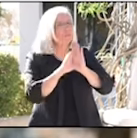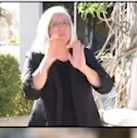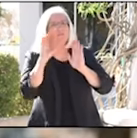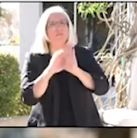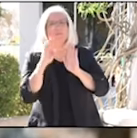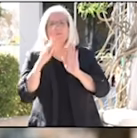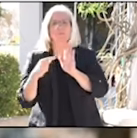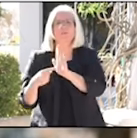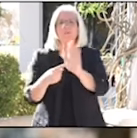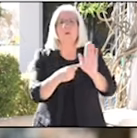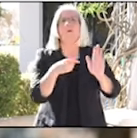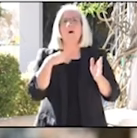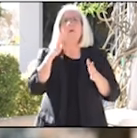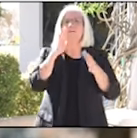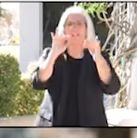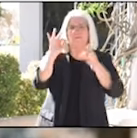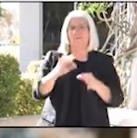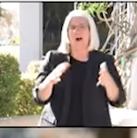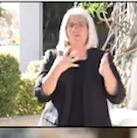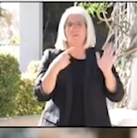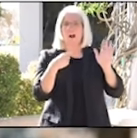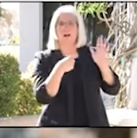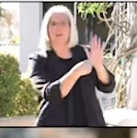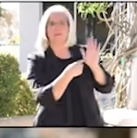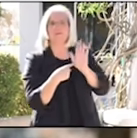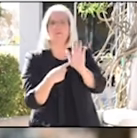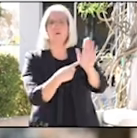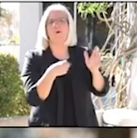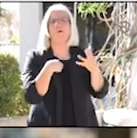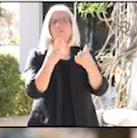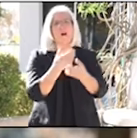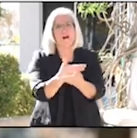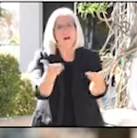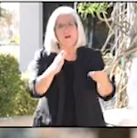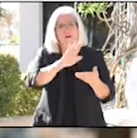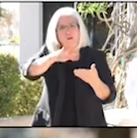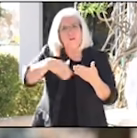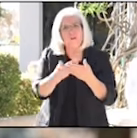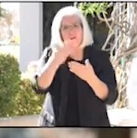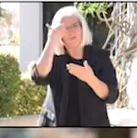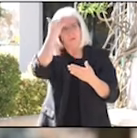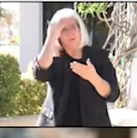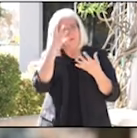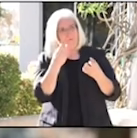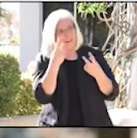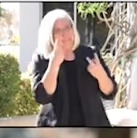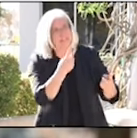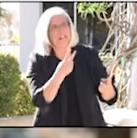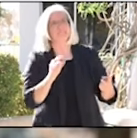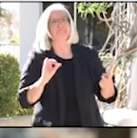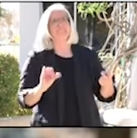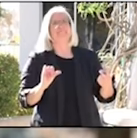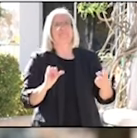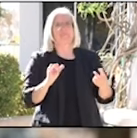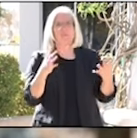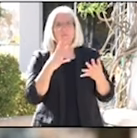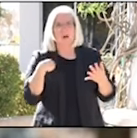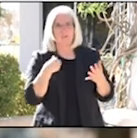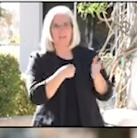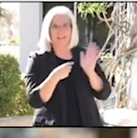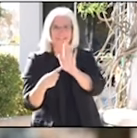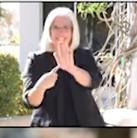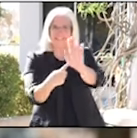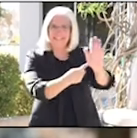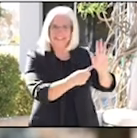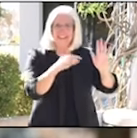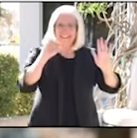want the public and all of you to know and to see what we know and what we see and why we're making the